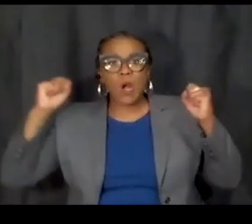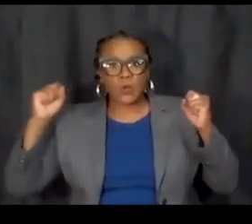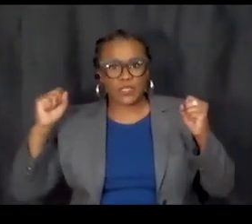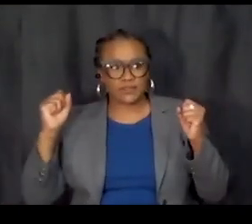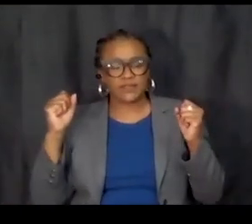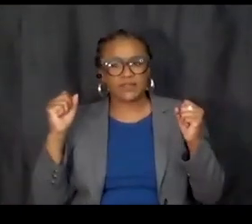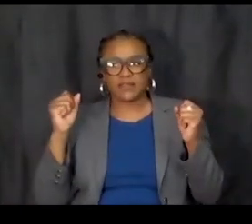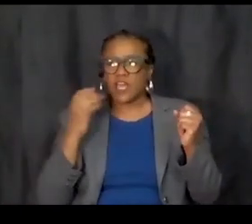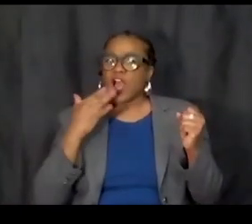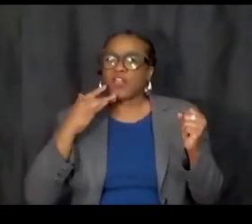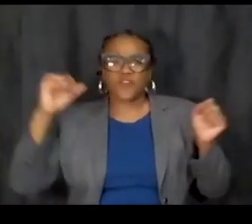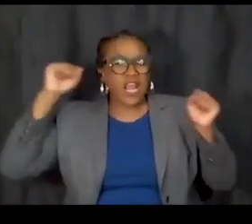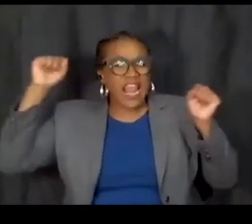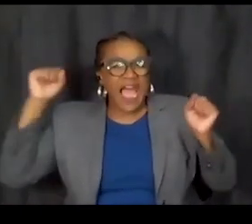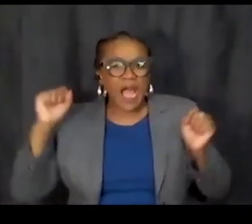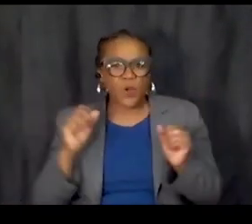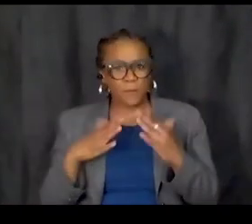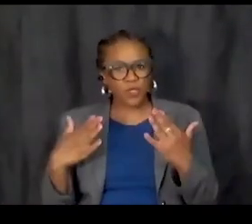book.